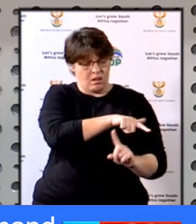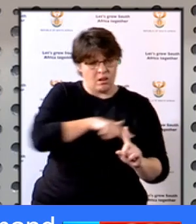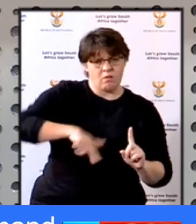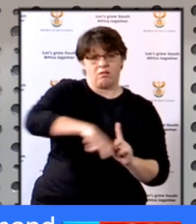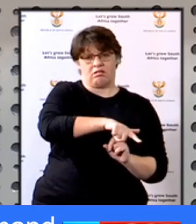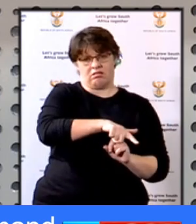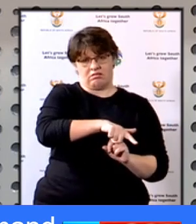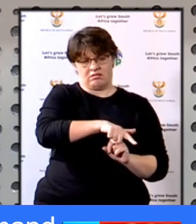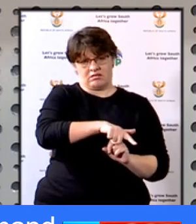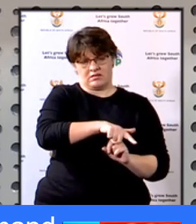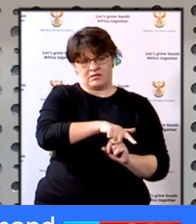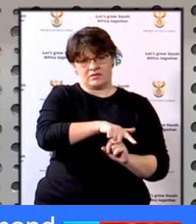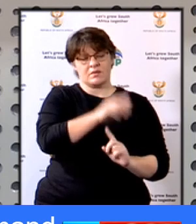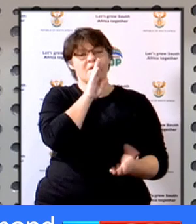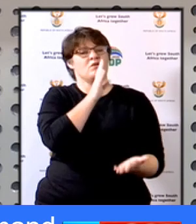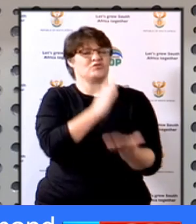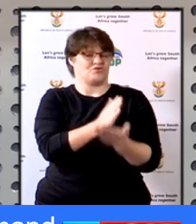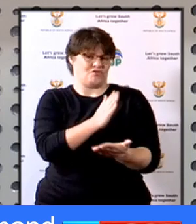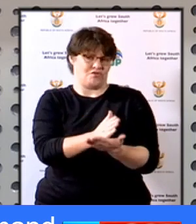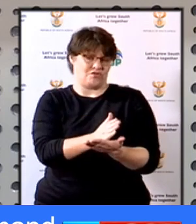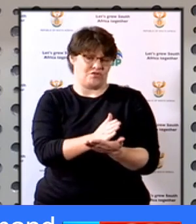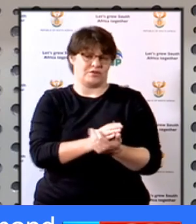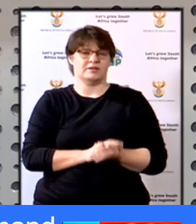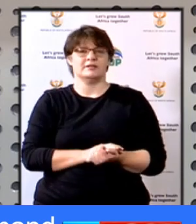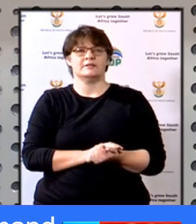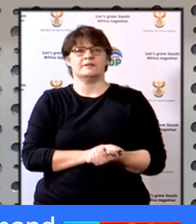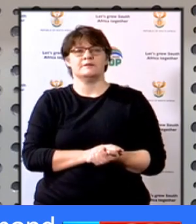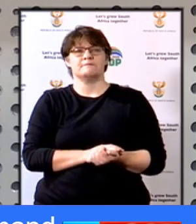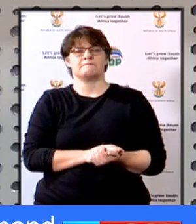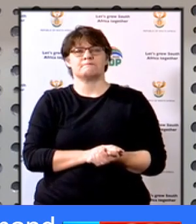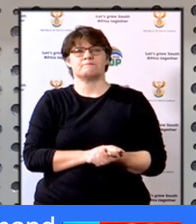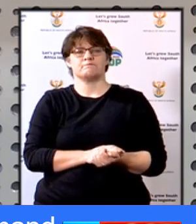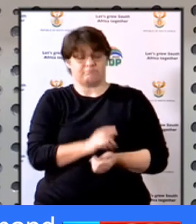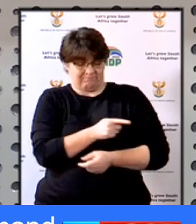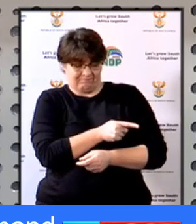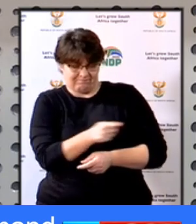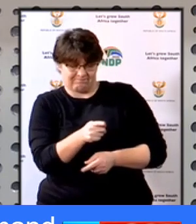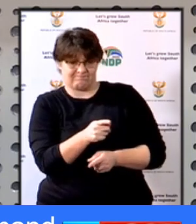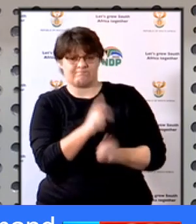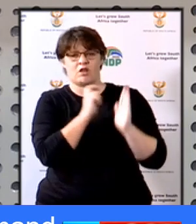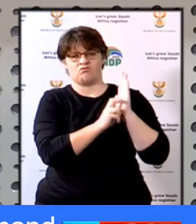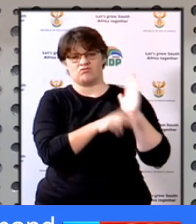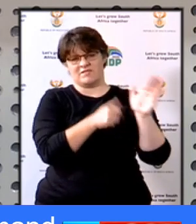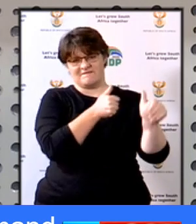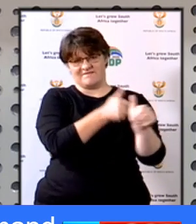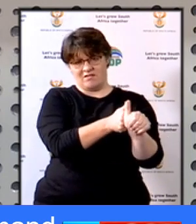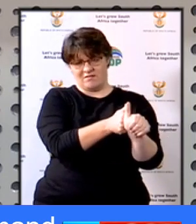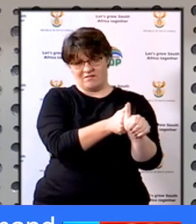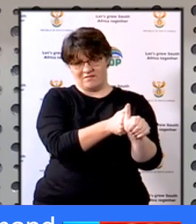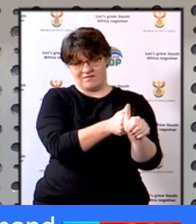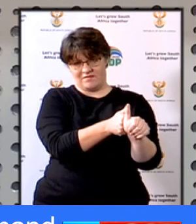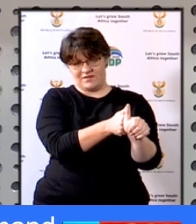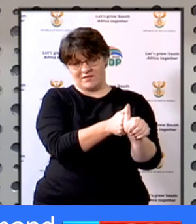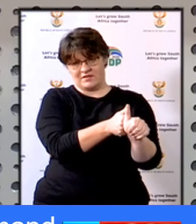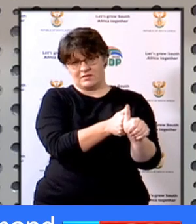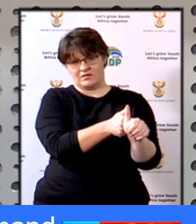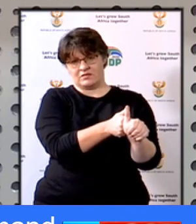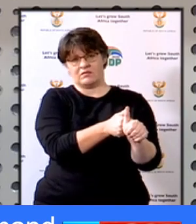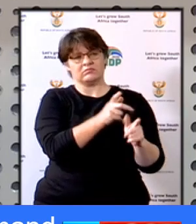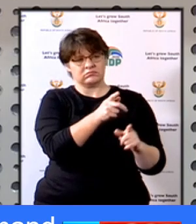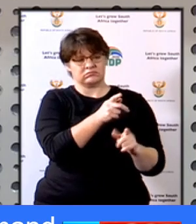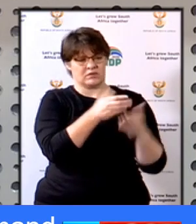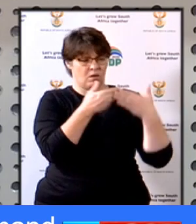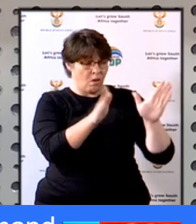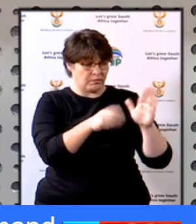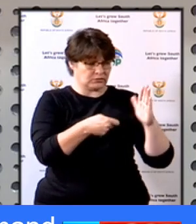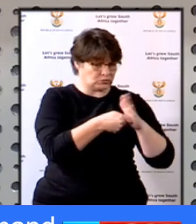area, ensuring that special measures are taken in respect of shops that are